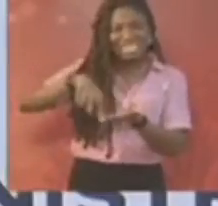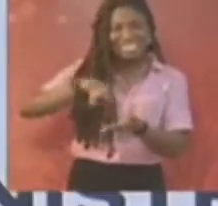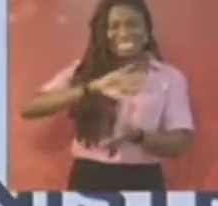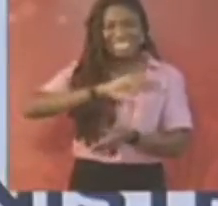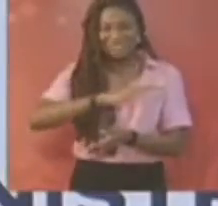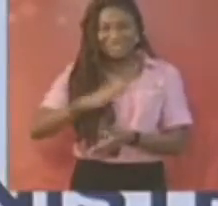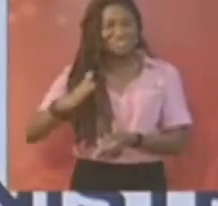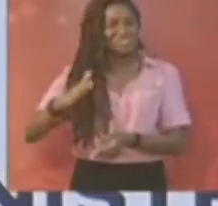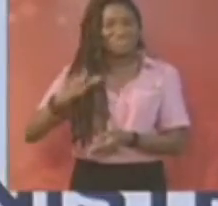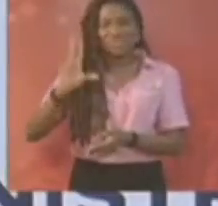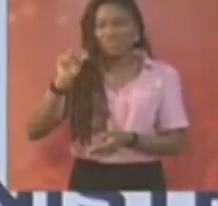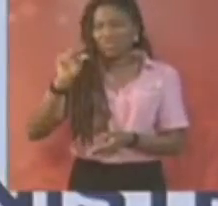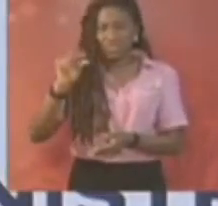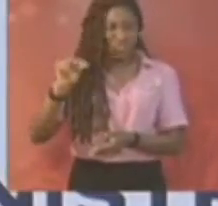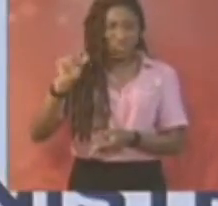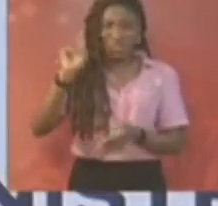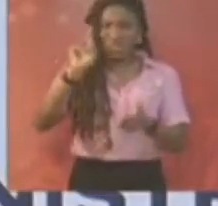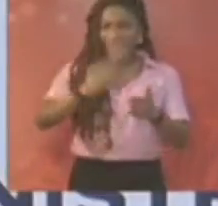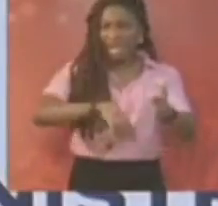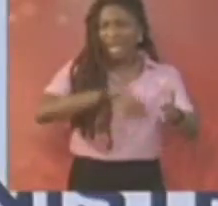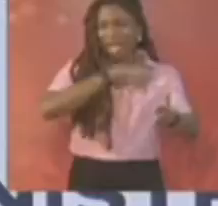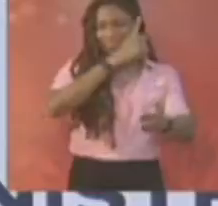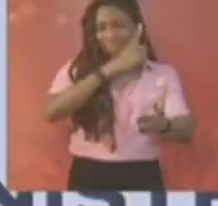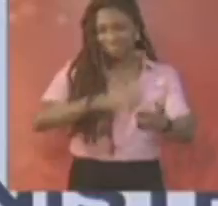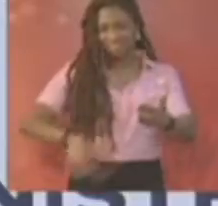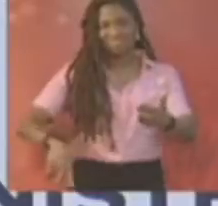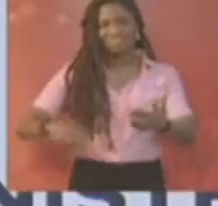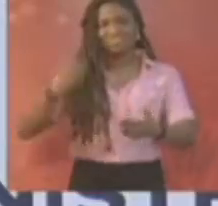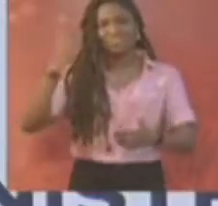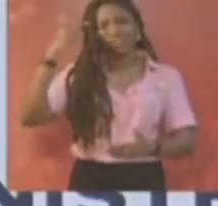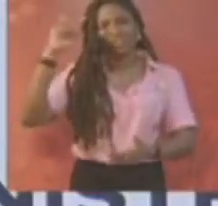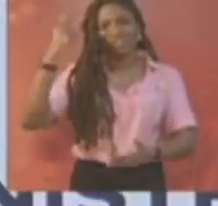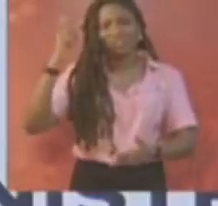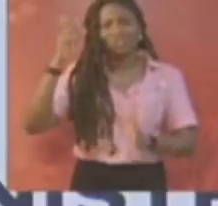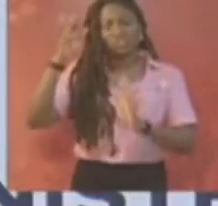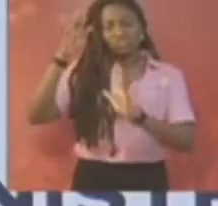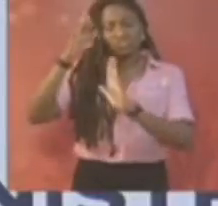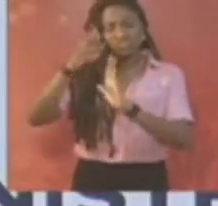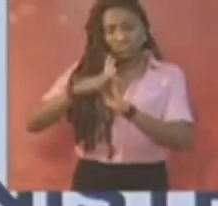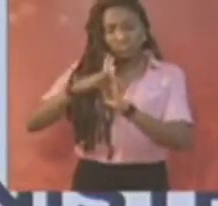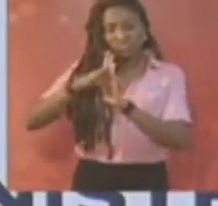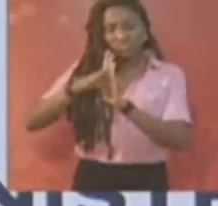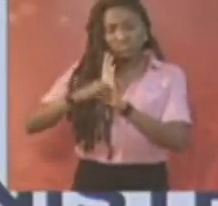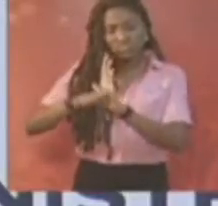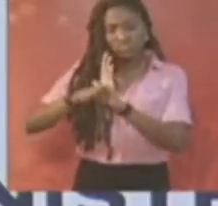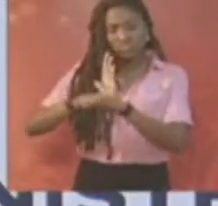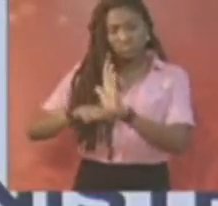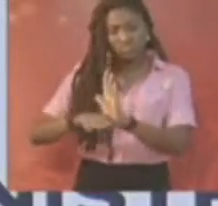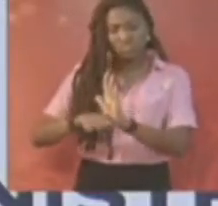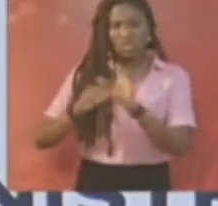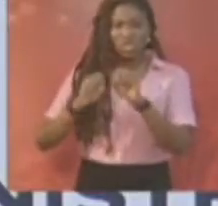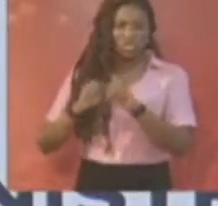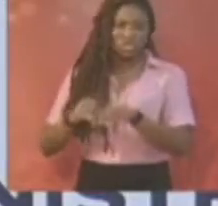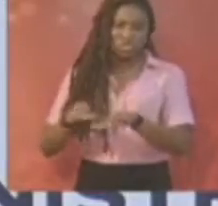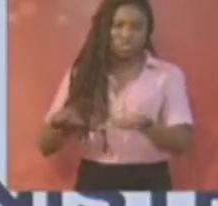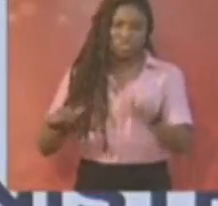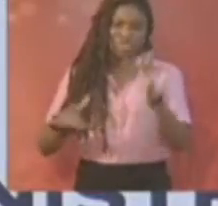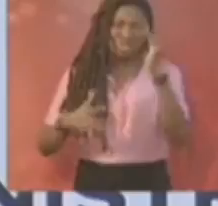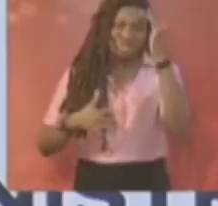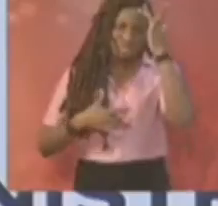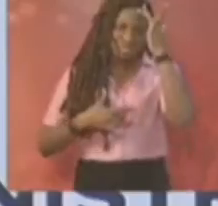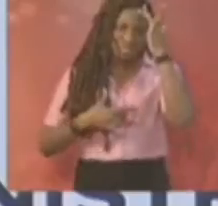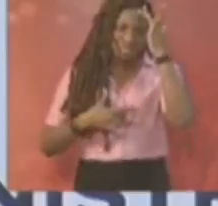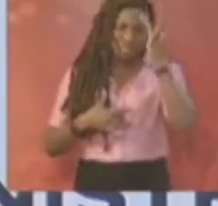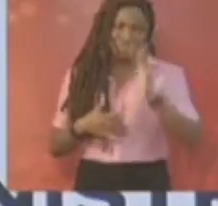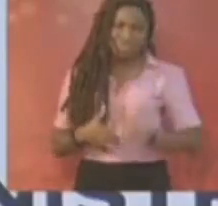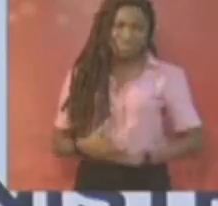as a step in the direction of reducing the bringing of different webs into contact. This